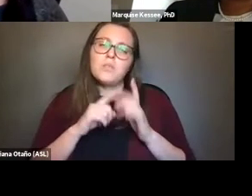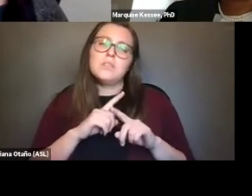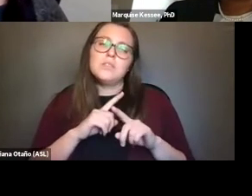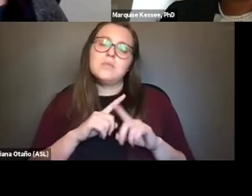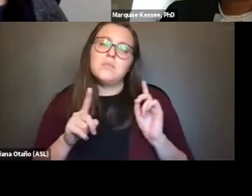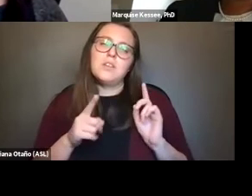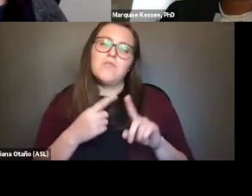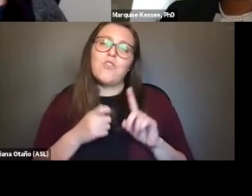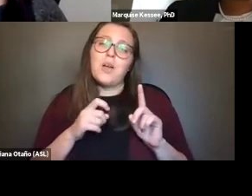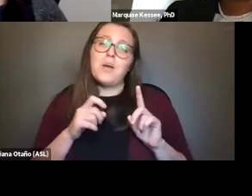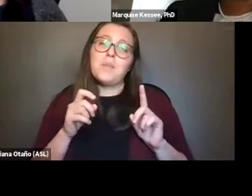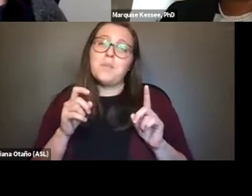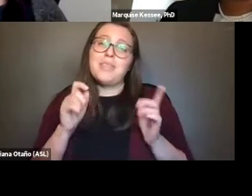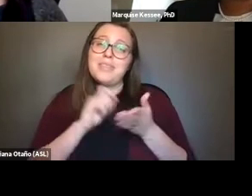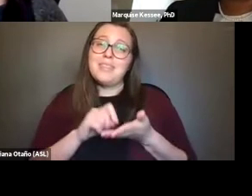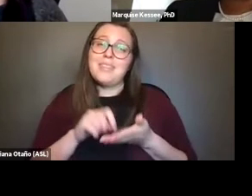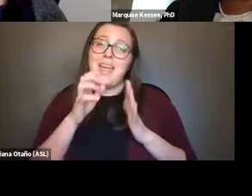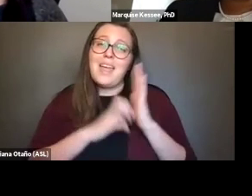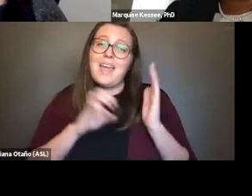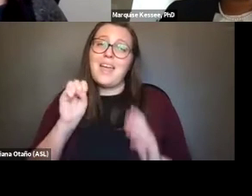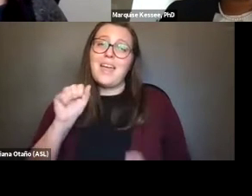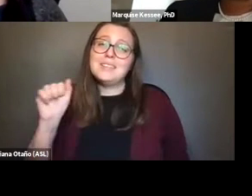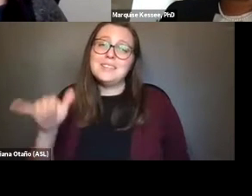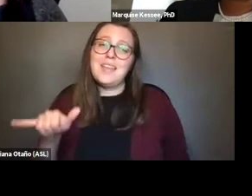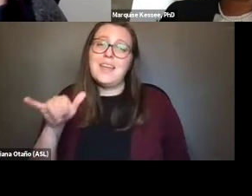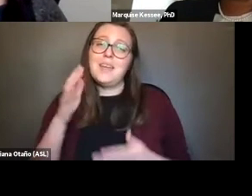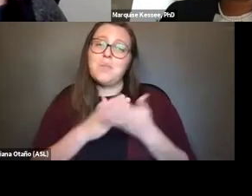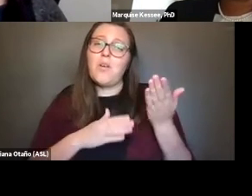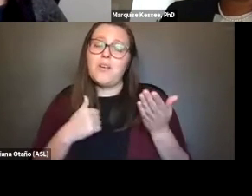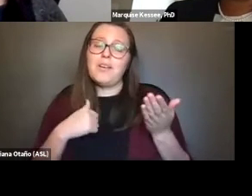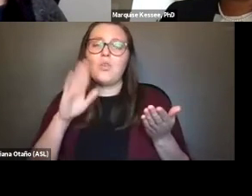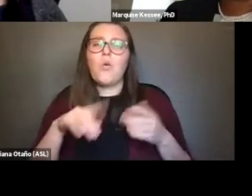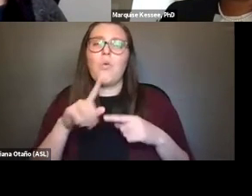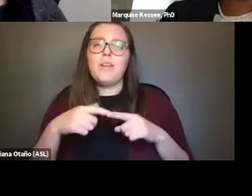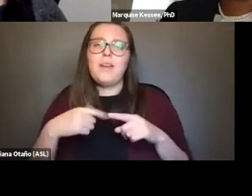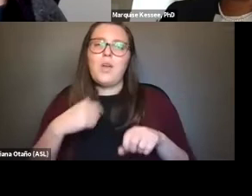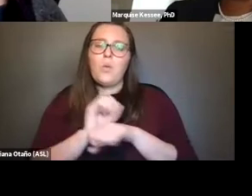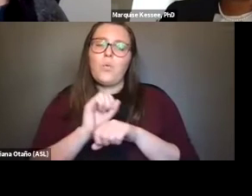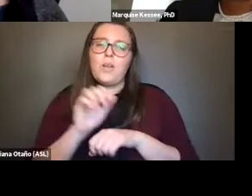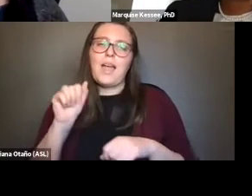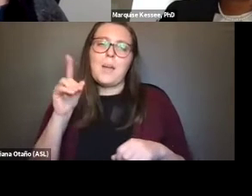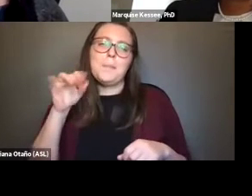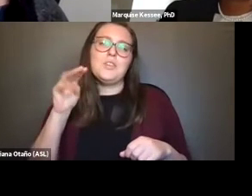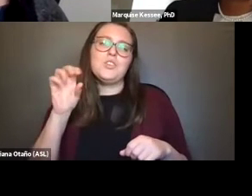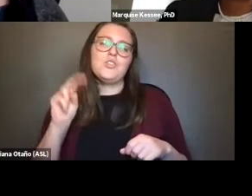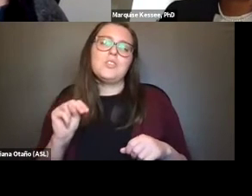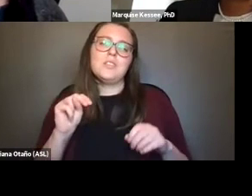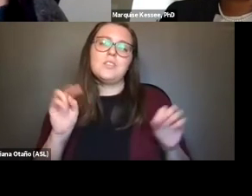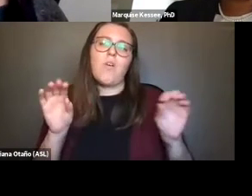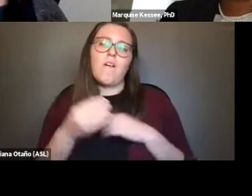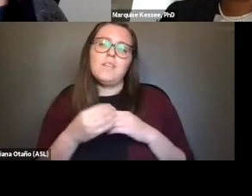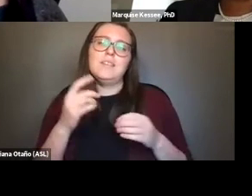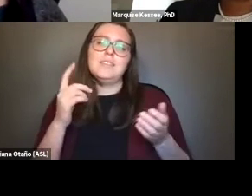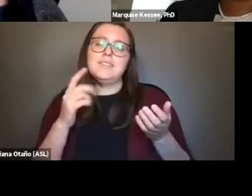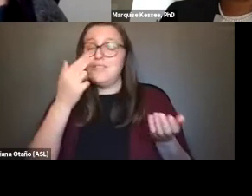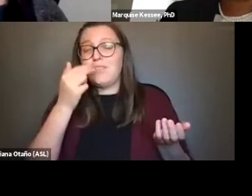essay portion, I know when I worked at Hampton in the admissions office, it was so funny to get letters or more so